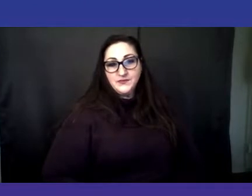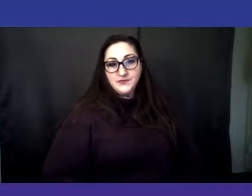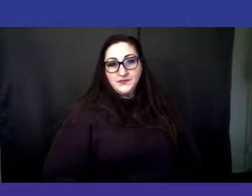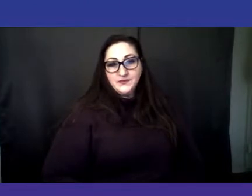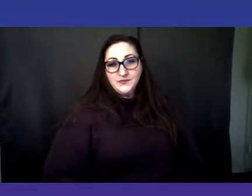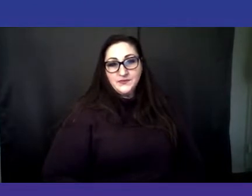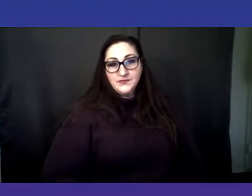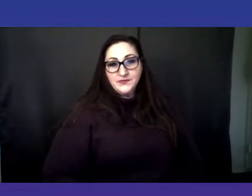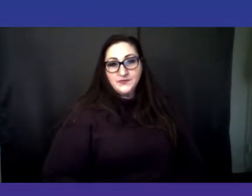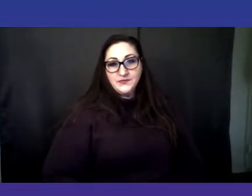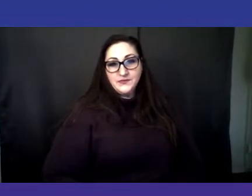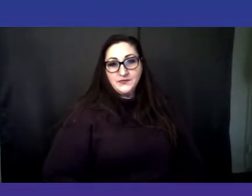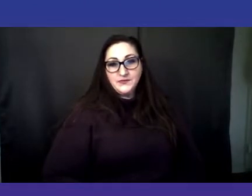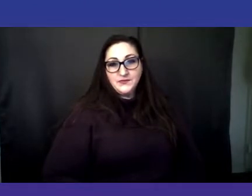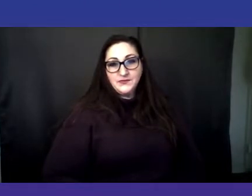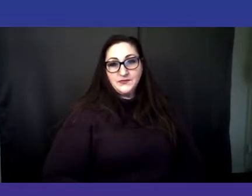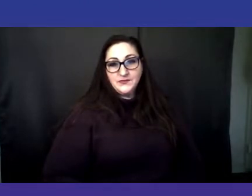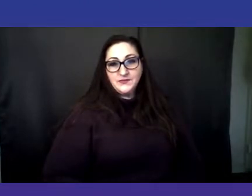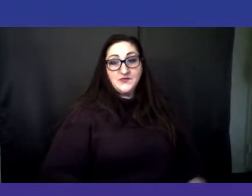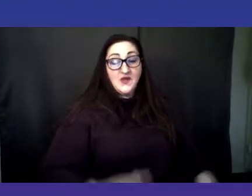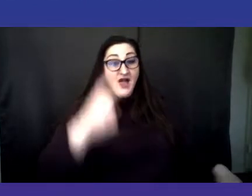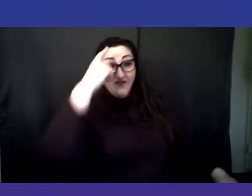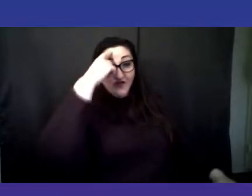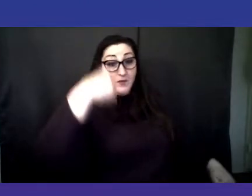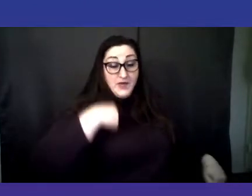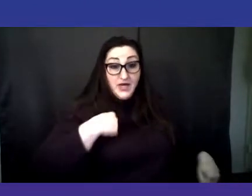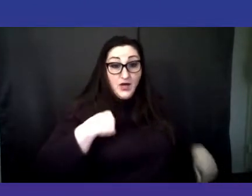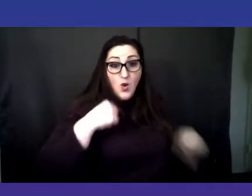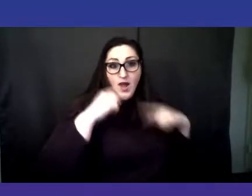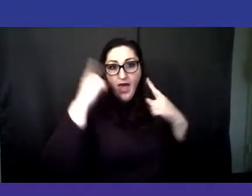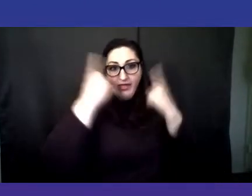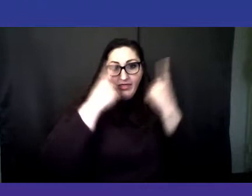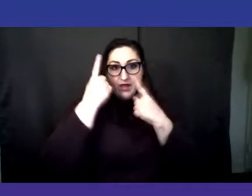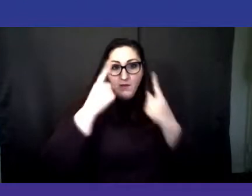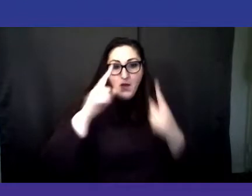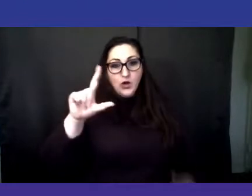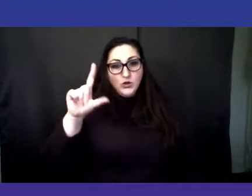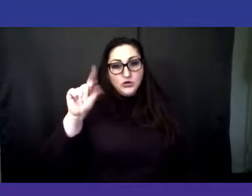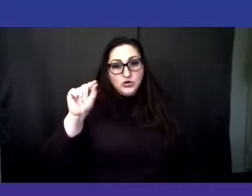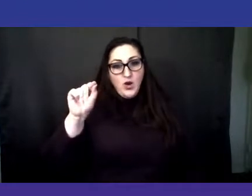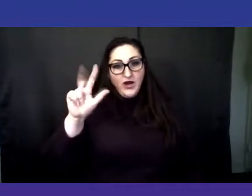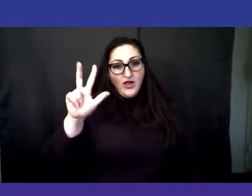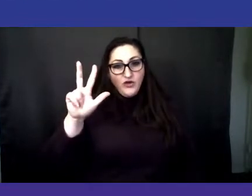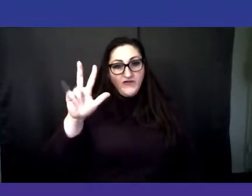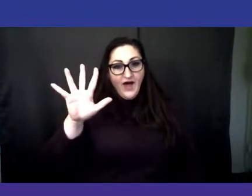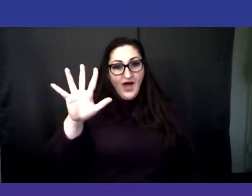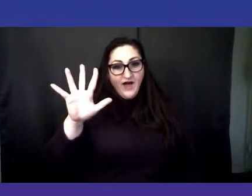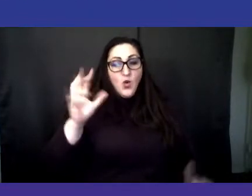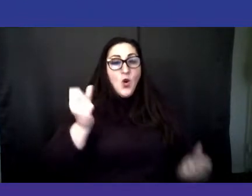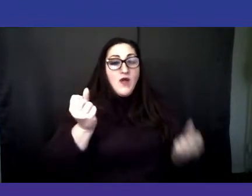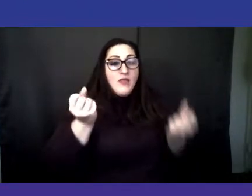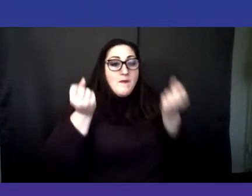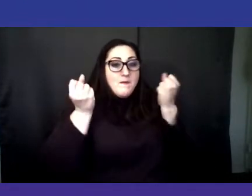For me, when I think about 2035, I think about how in the multiracial movement from at least